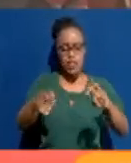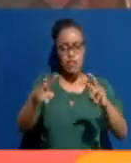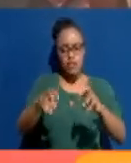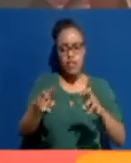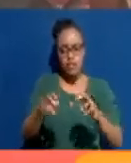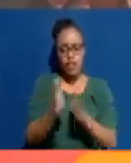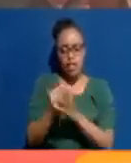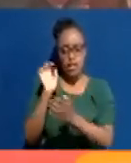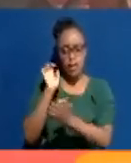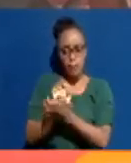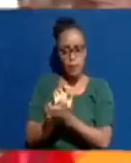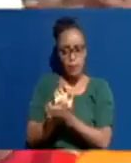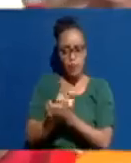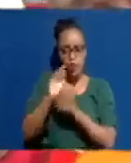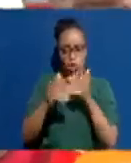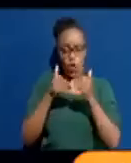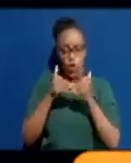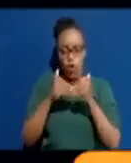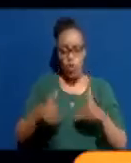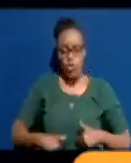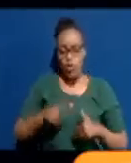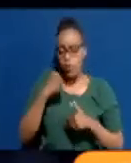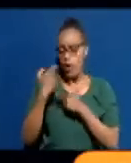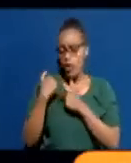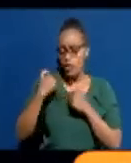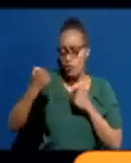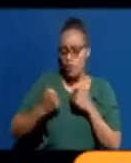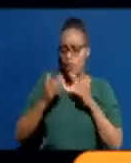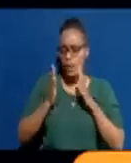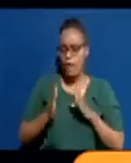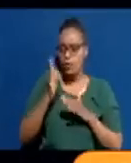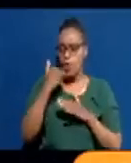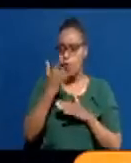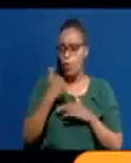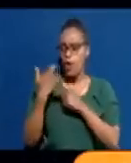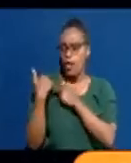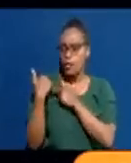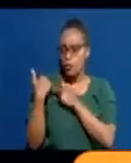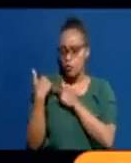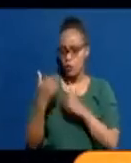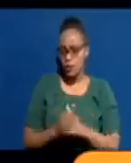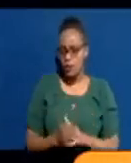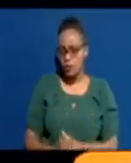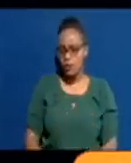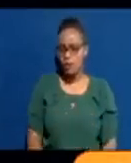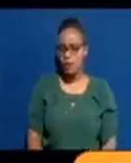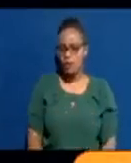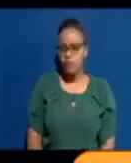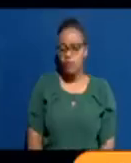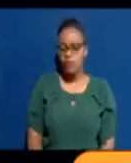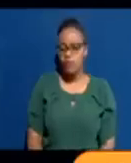and prosecution of not only the youth who stabbed him, but also those that might have sent them. Baina ya